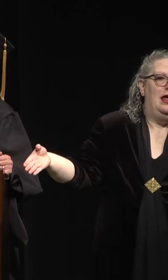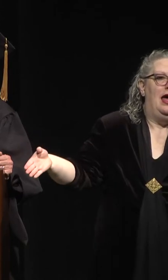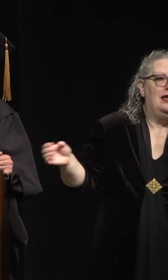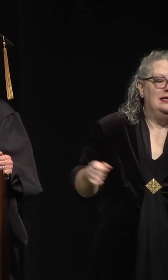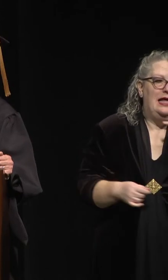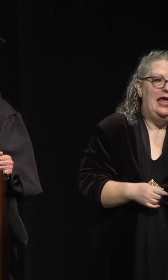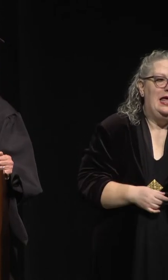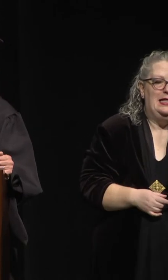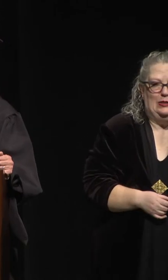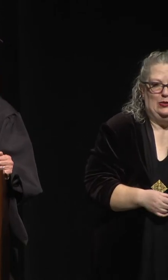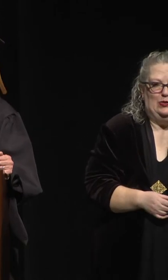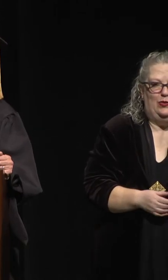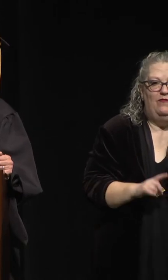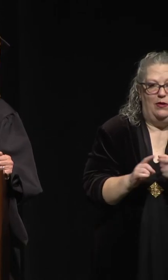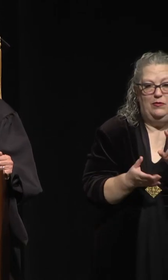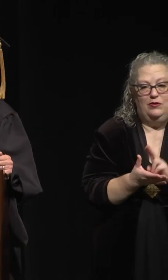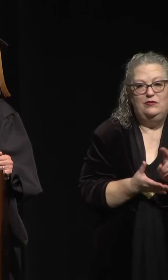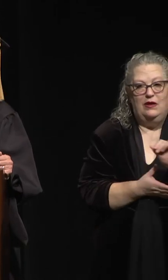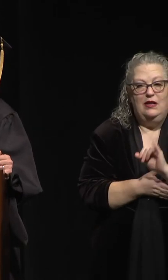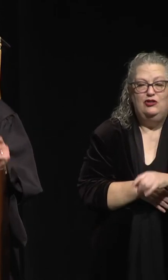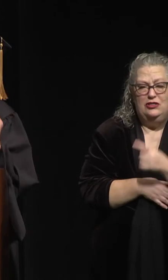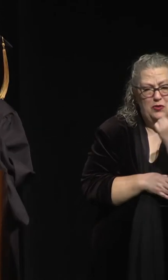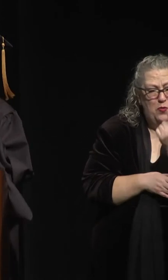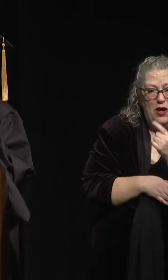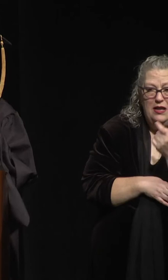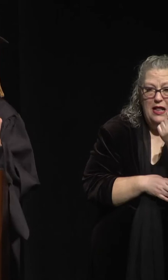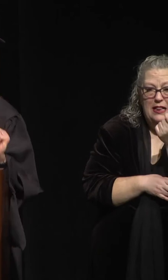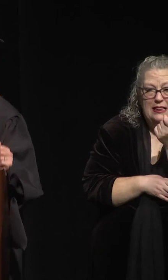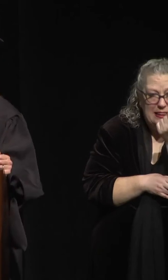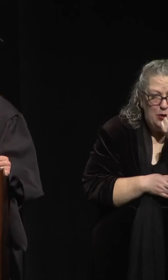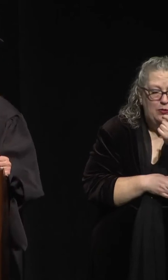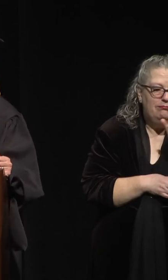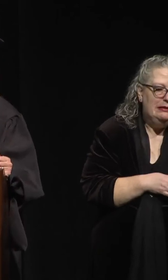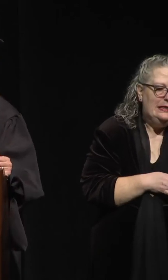say his did too, after just one little yes.